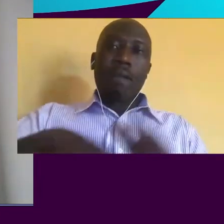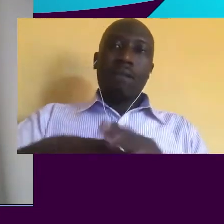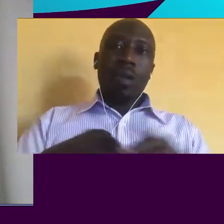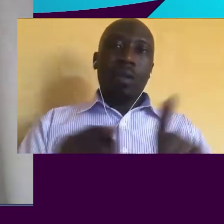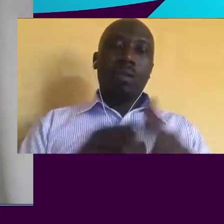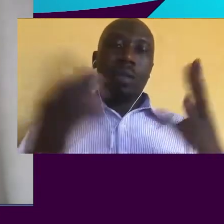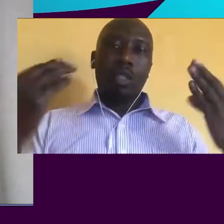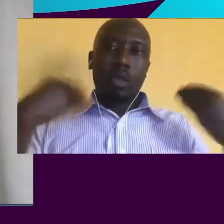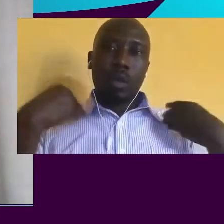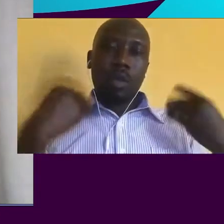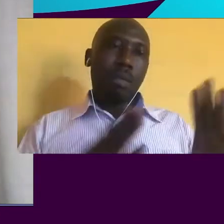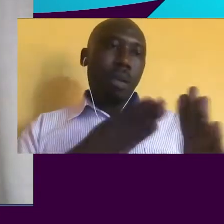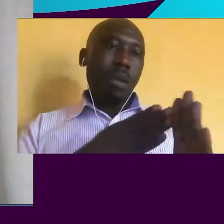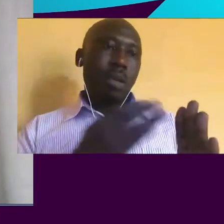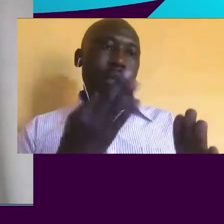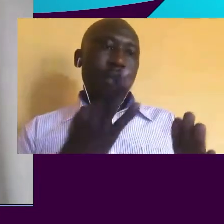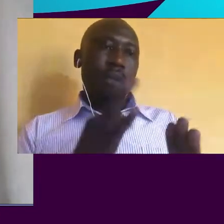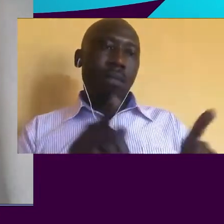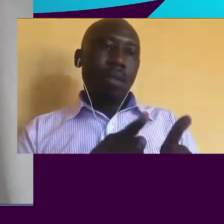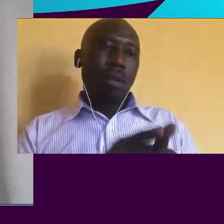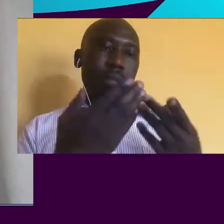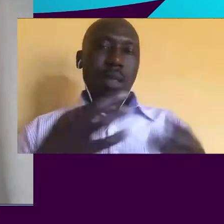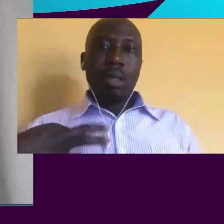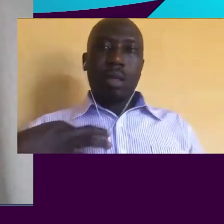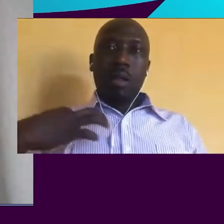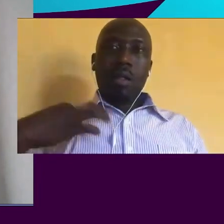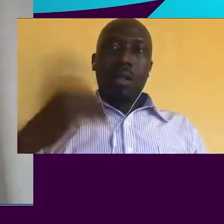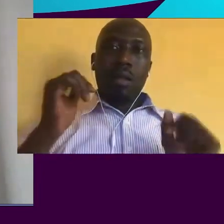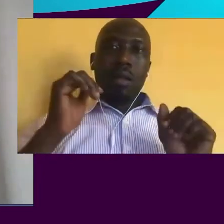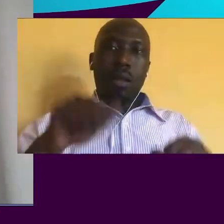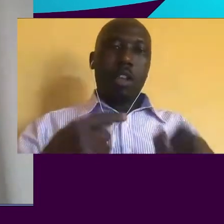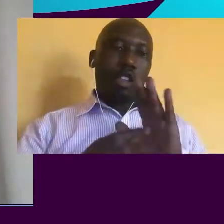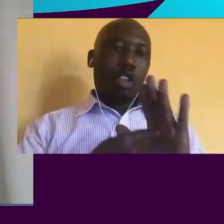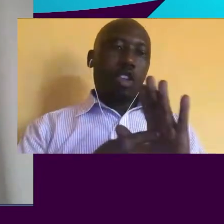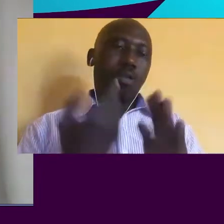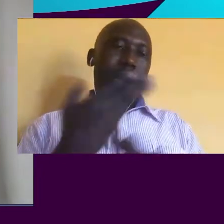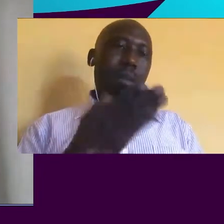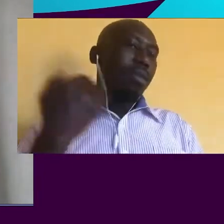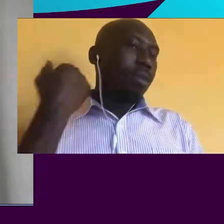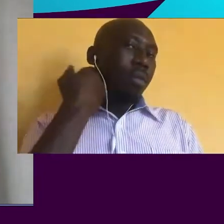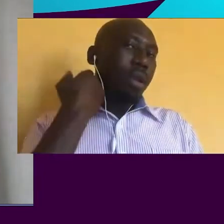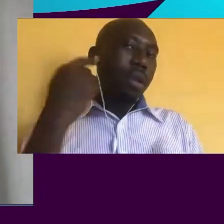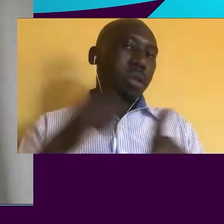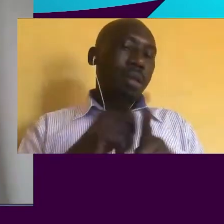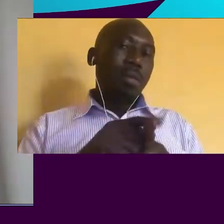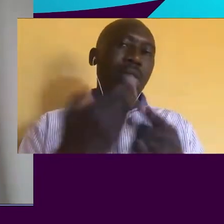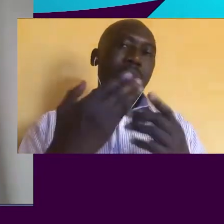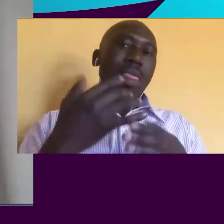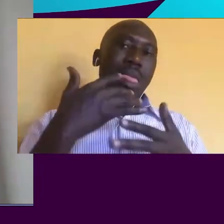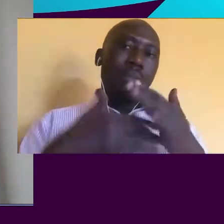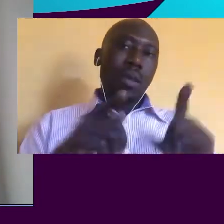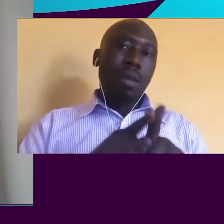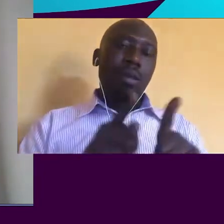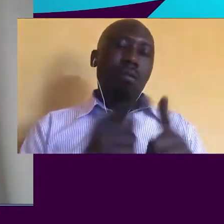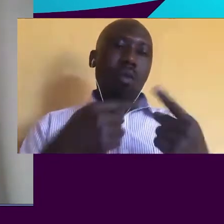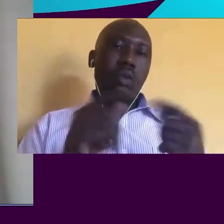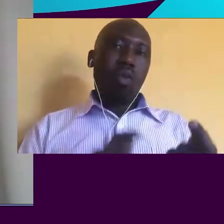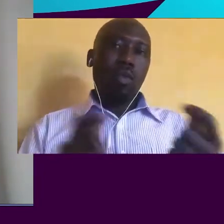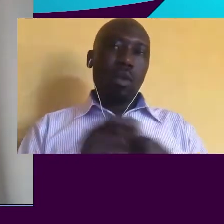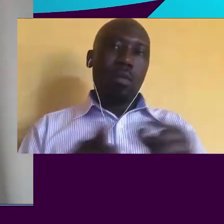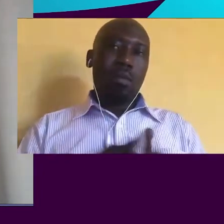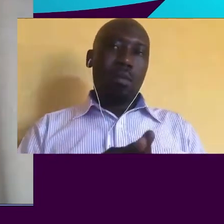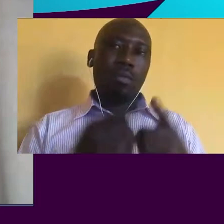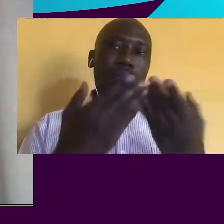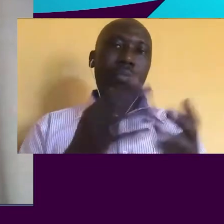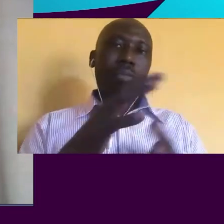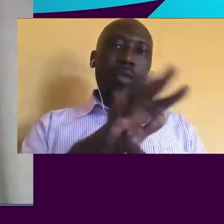the clothes that you're wearing might show that you're on your period, they might stain. So we changed our requirements around